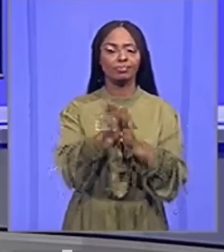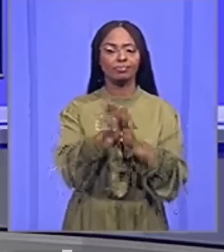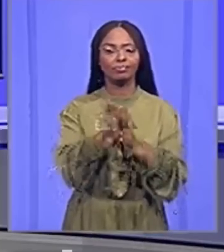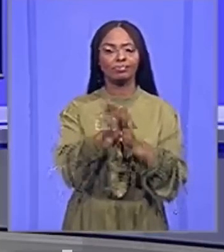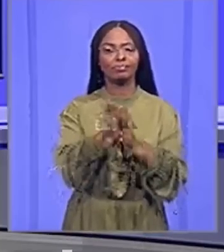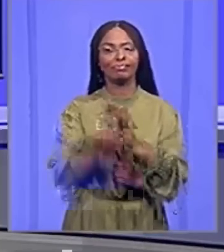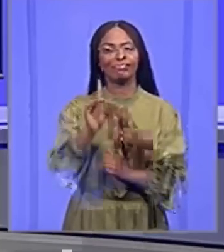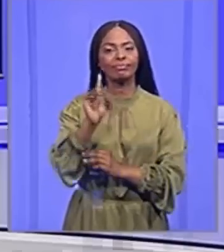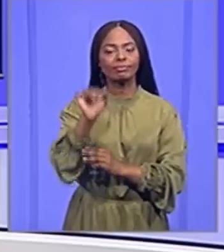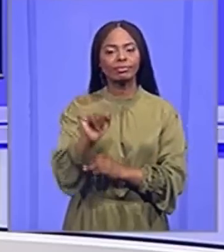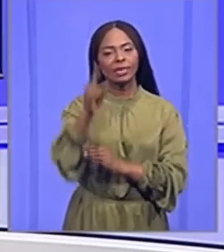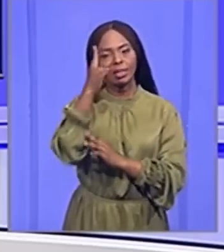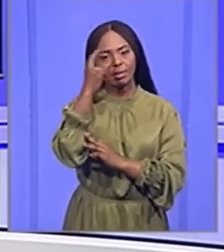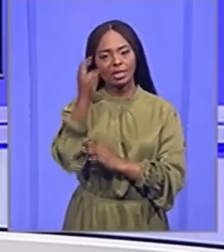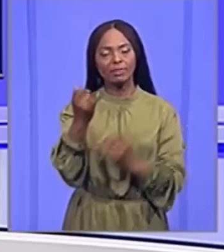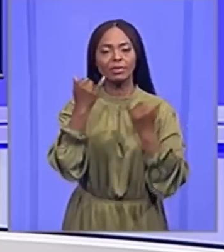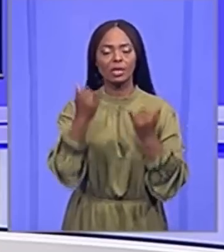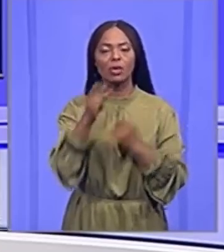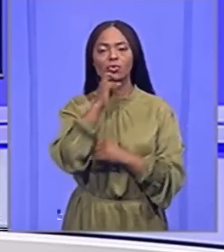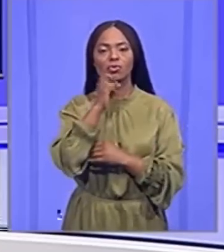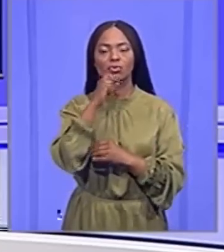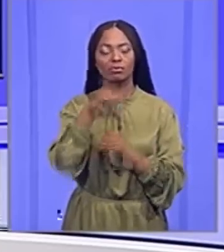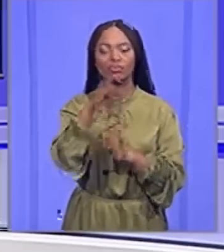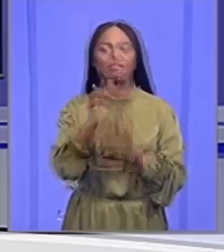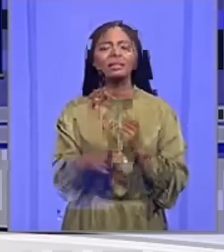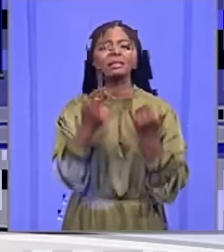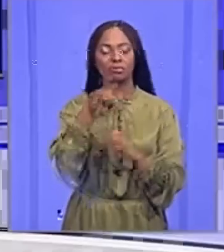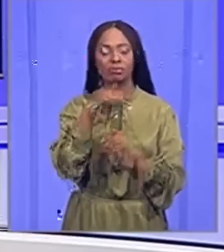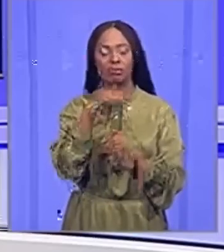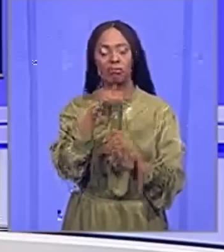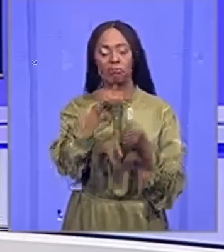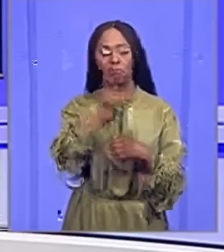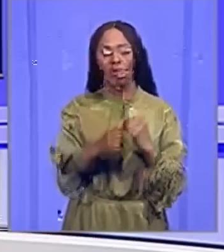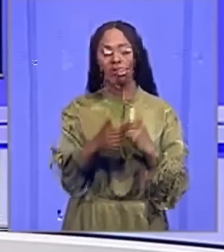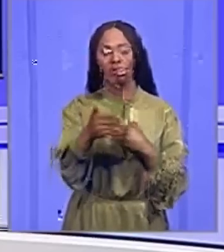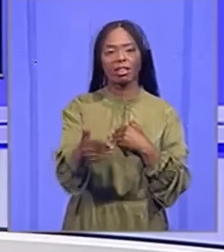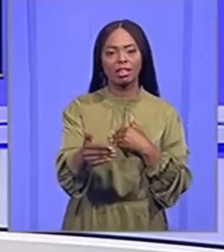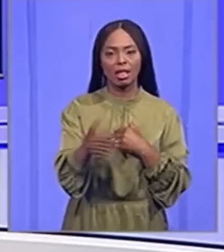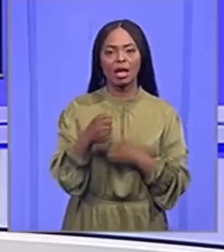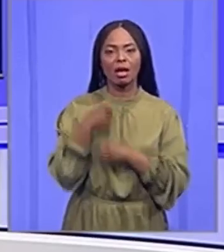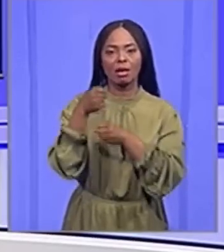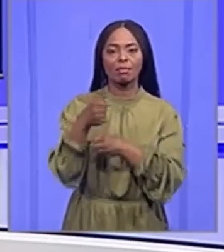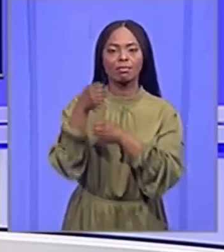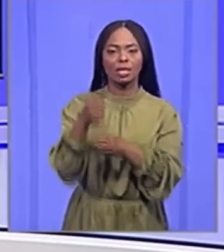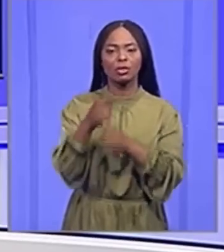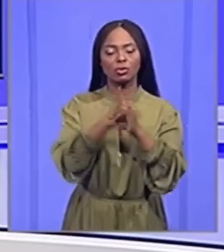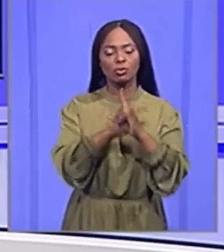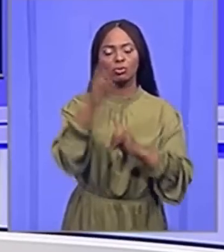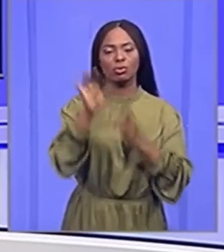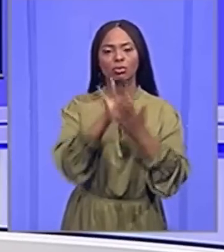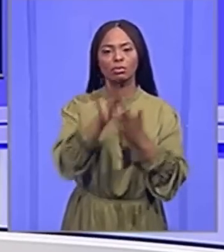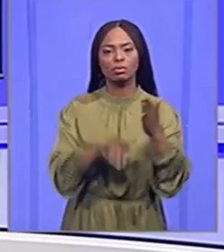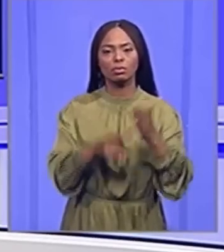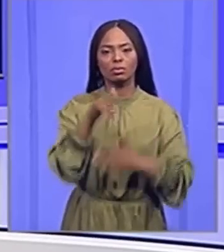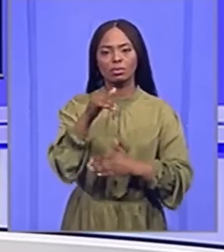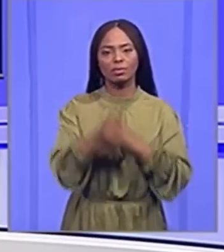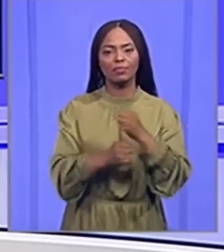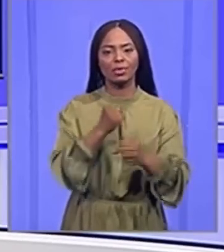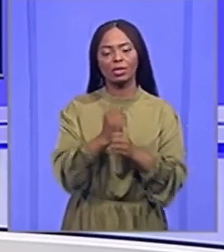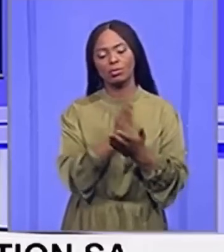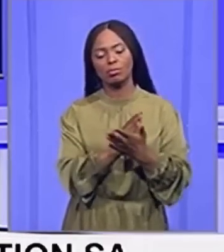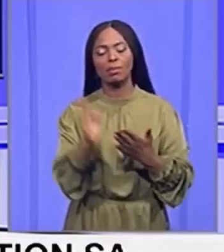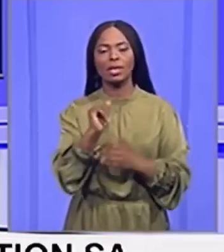Democratic Alliance e dumela hore e tlo sebedisa seboka sa yona sa naha sa kgweding e tlang ho beta metjha ya ho hlola dikgetho tsa isao le ho theola ANC